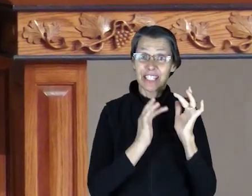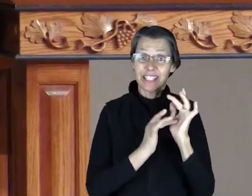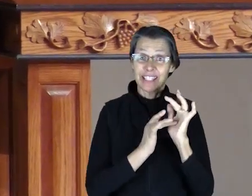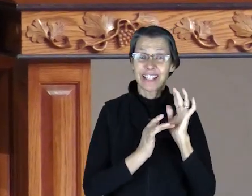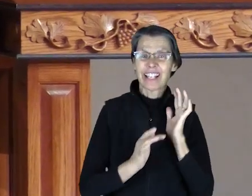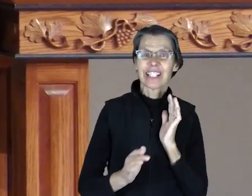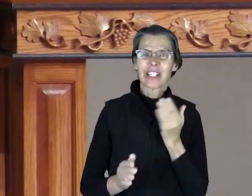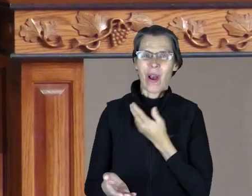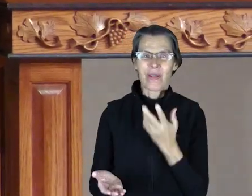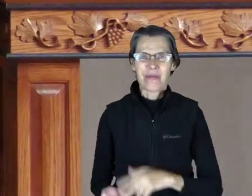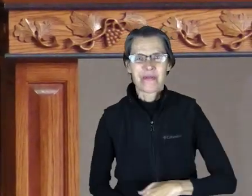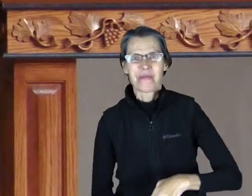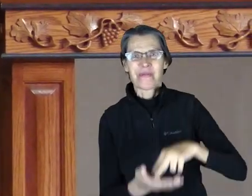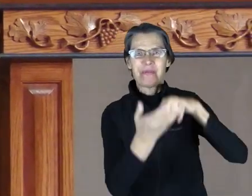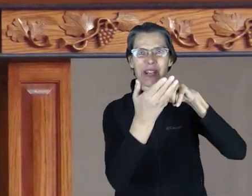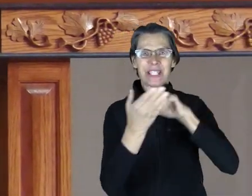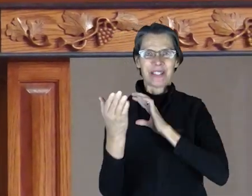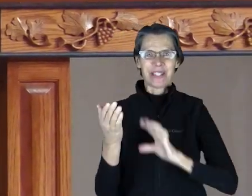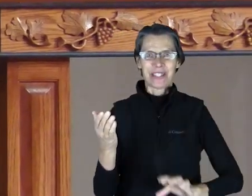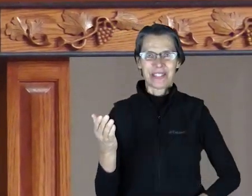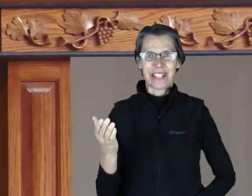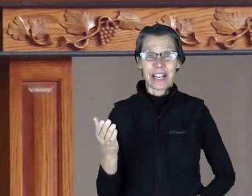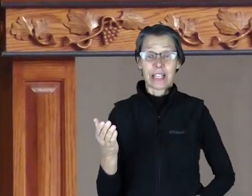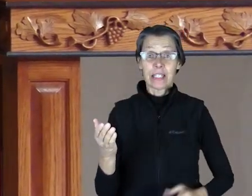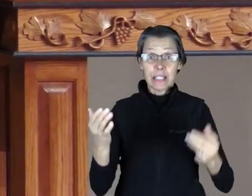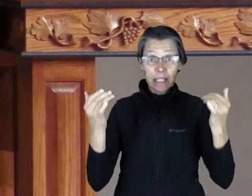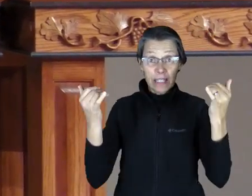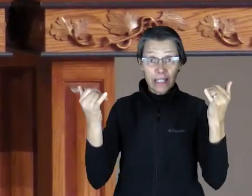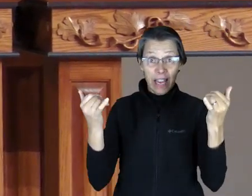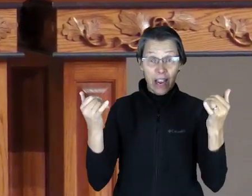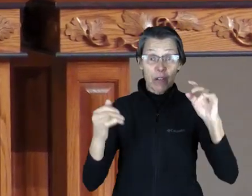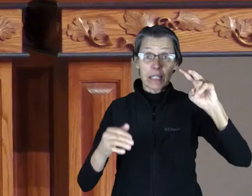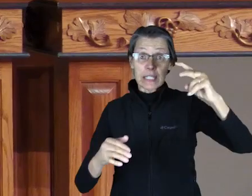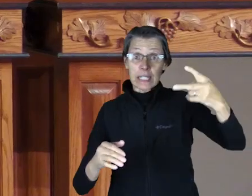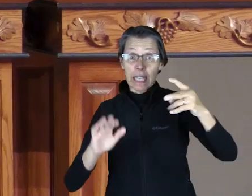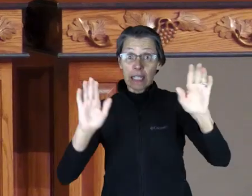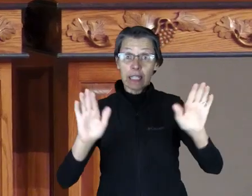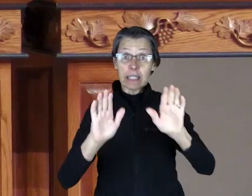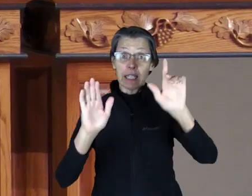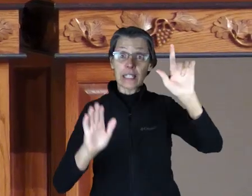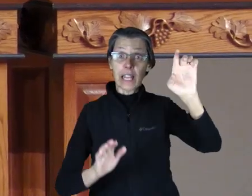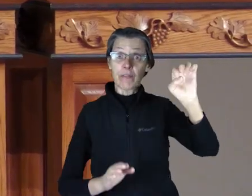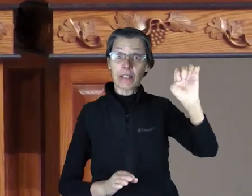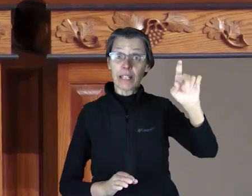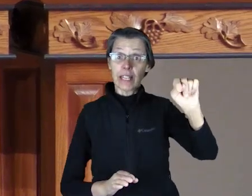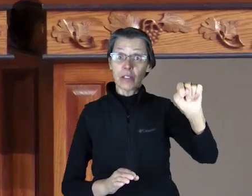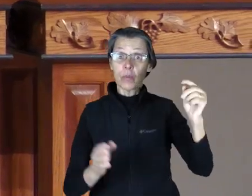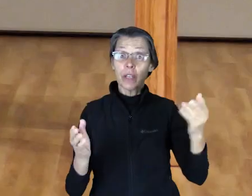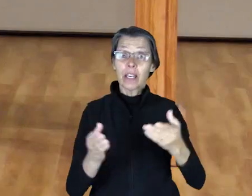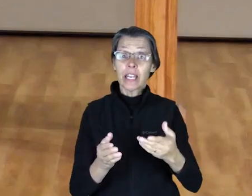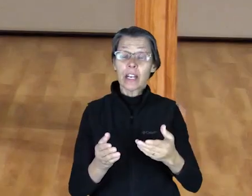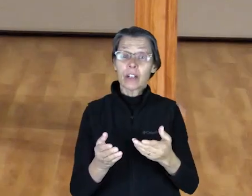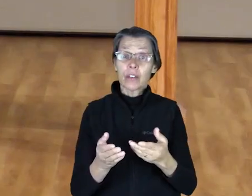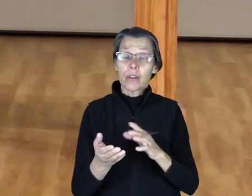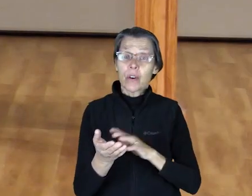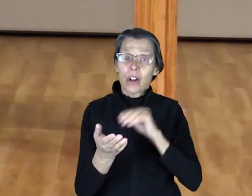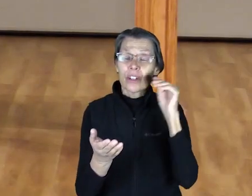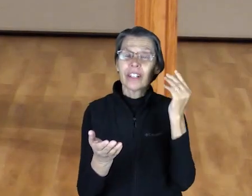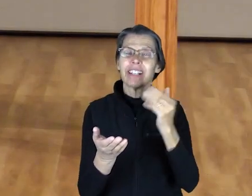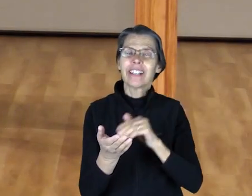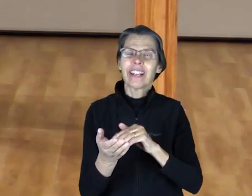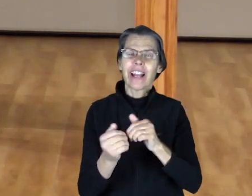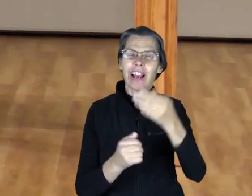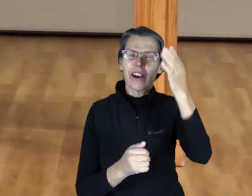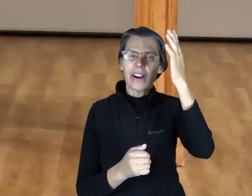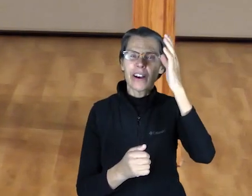Sunday of Lent to hear again how it is that God loves us, how it is that God's power liberates us, and